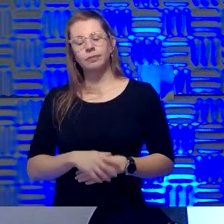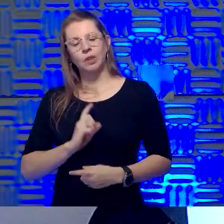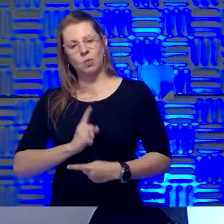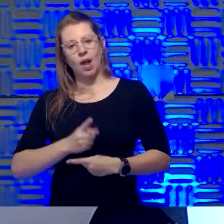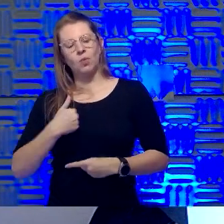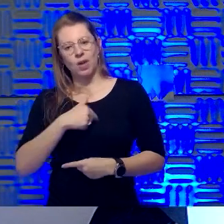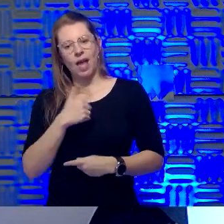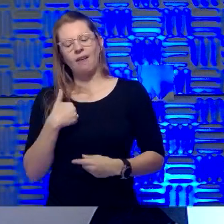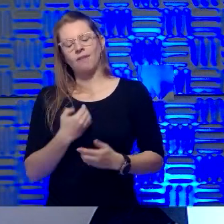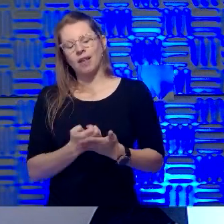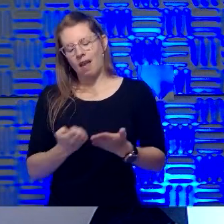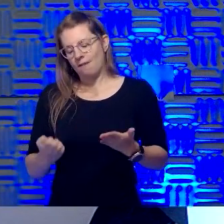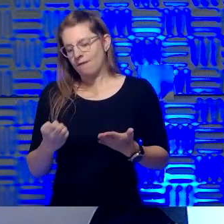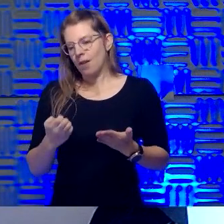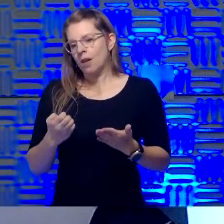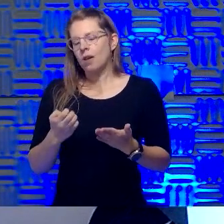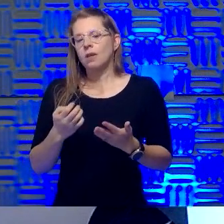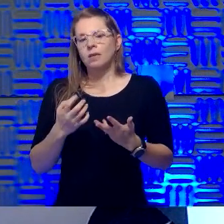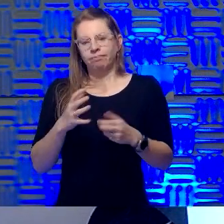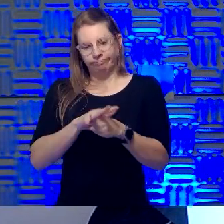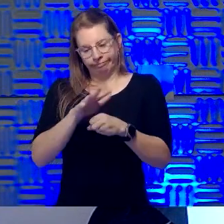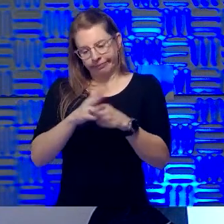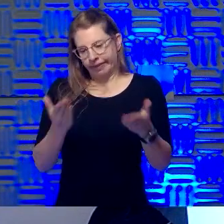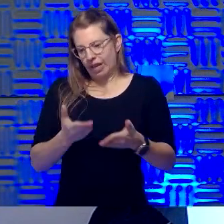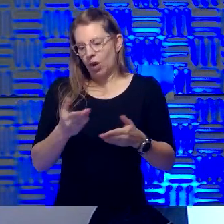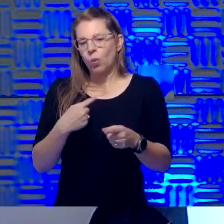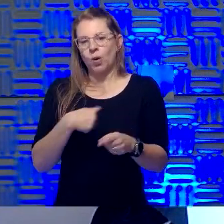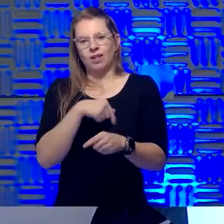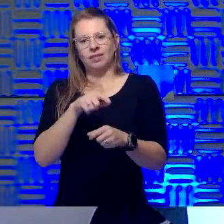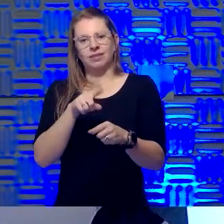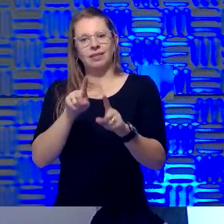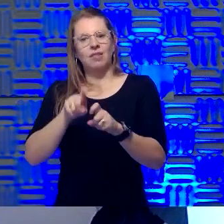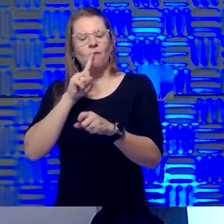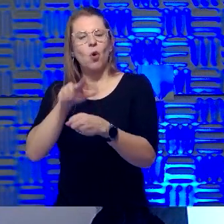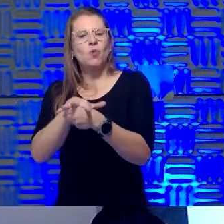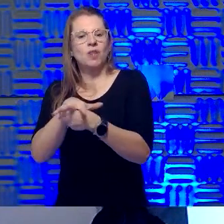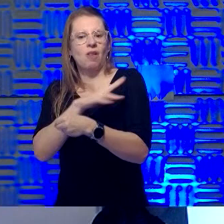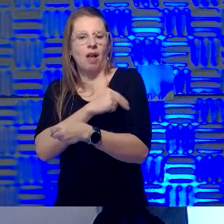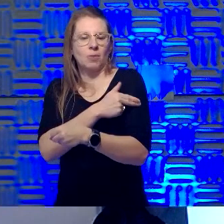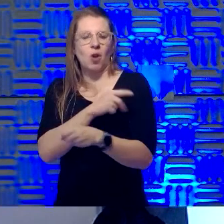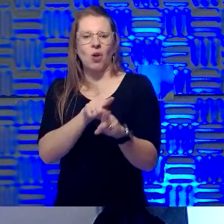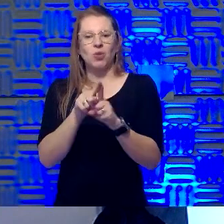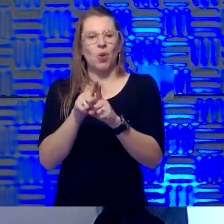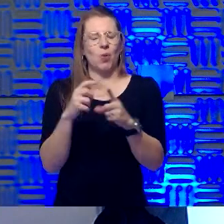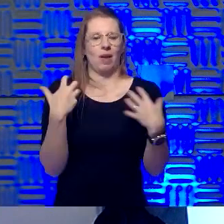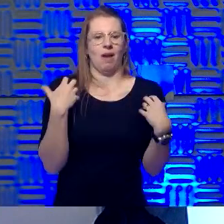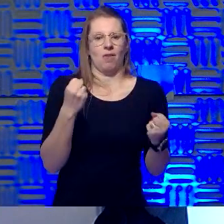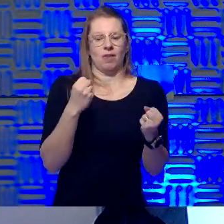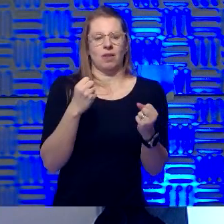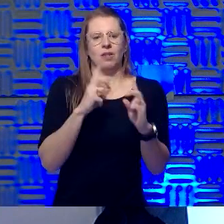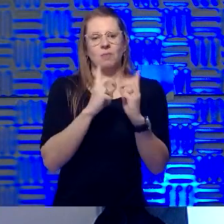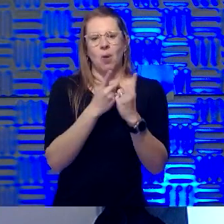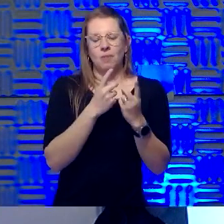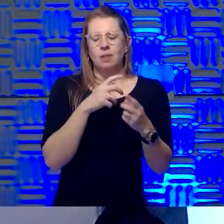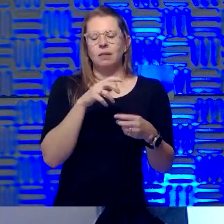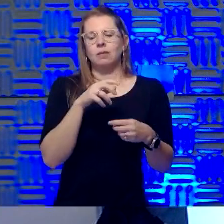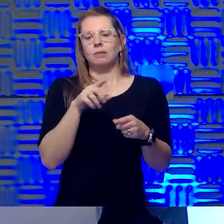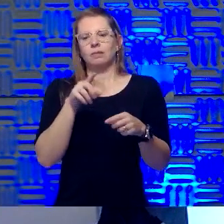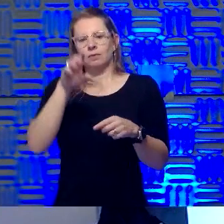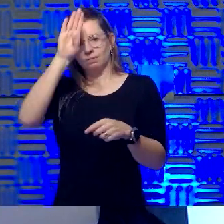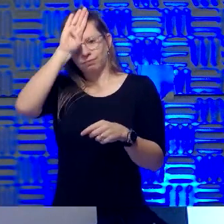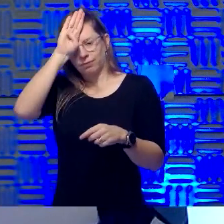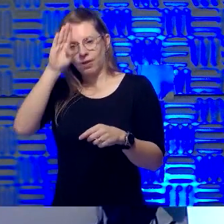to do that, and we're testing for some of our regional hospitals as well as health departments and first responders and some